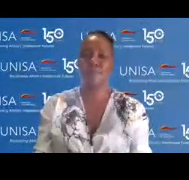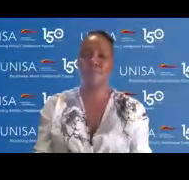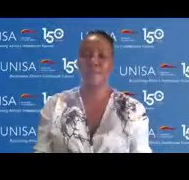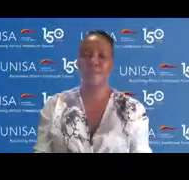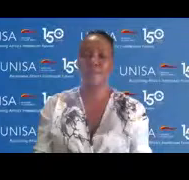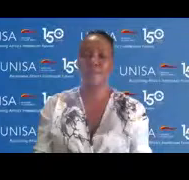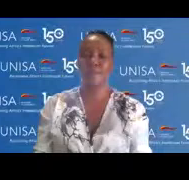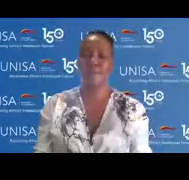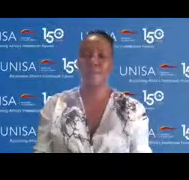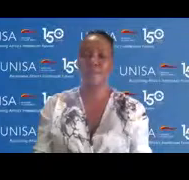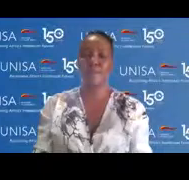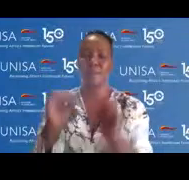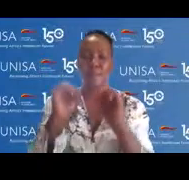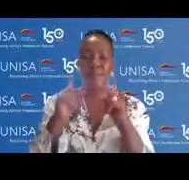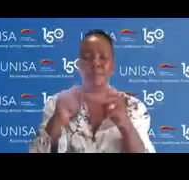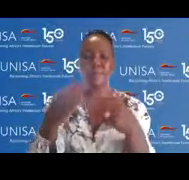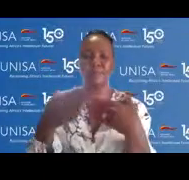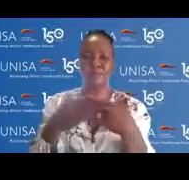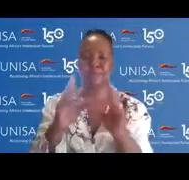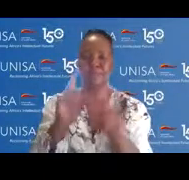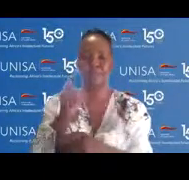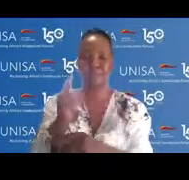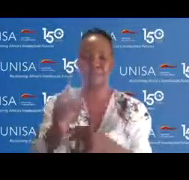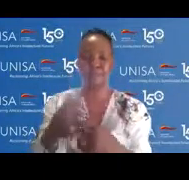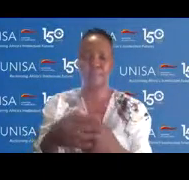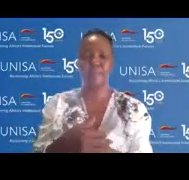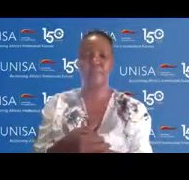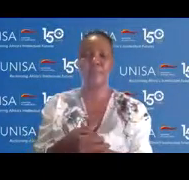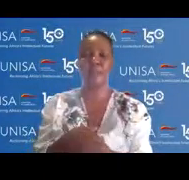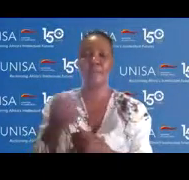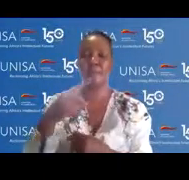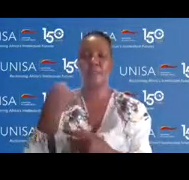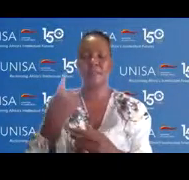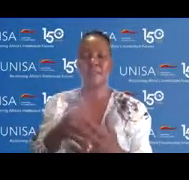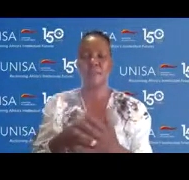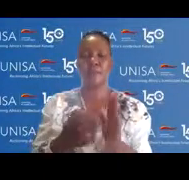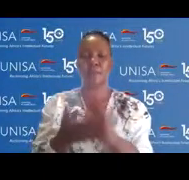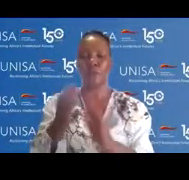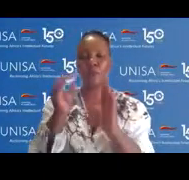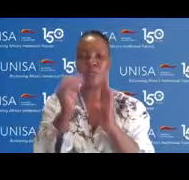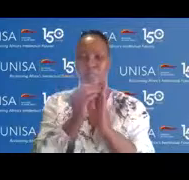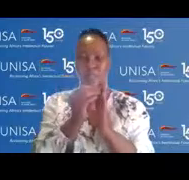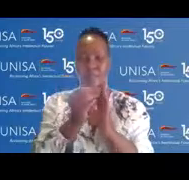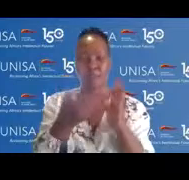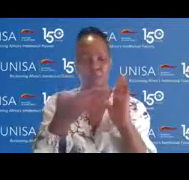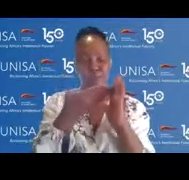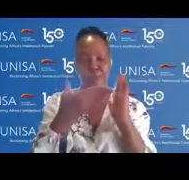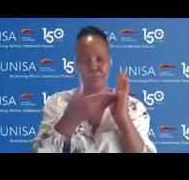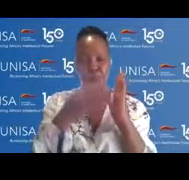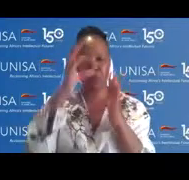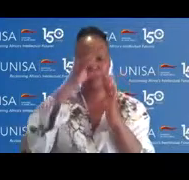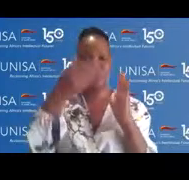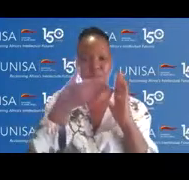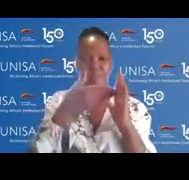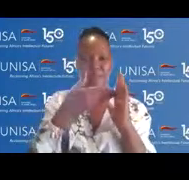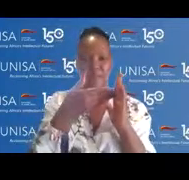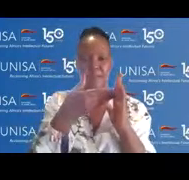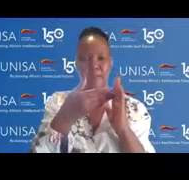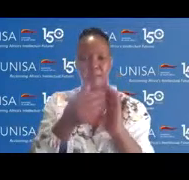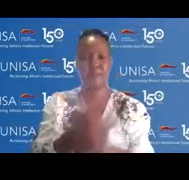Okay, let's go again. All right, so first thing, go to settings. So there's my settings option. I select